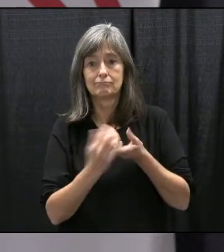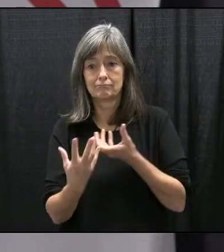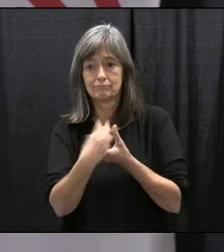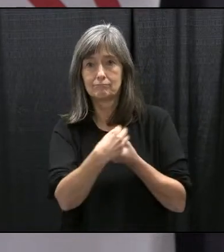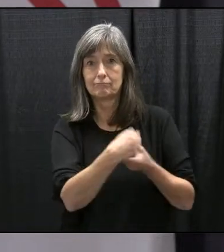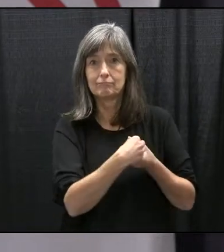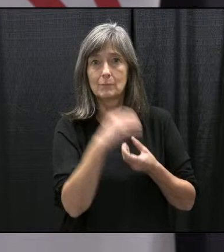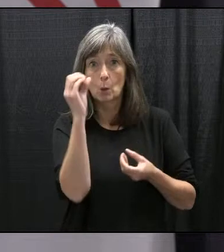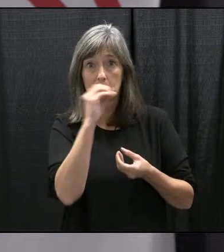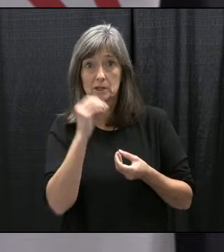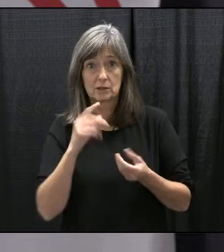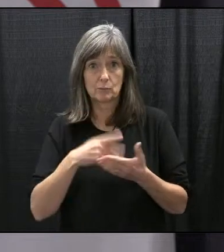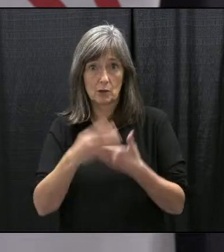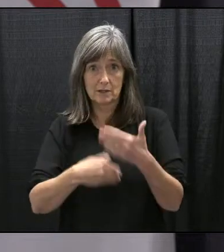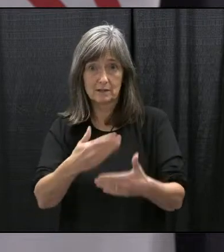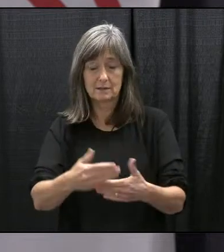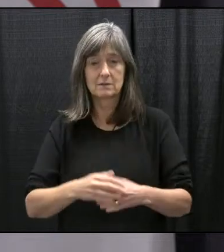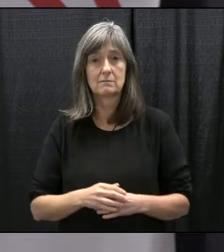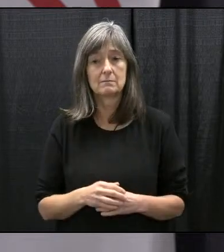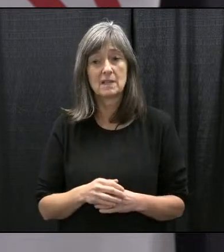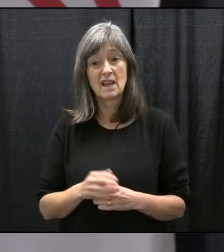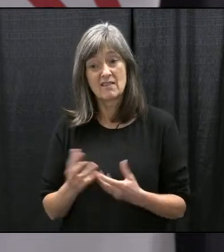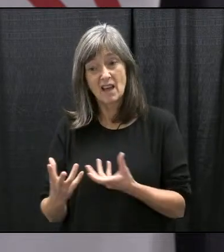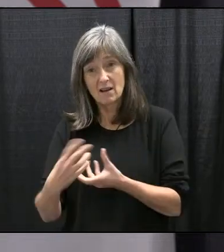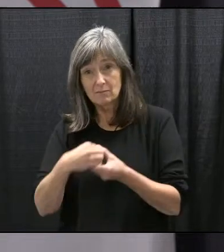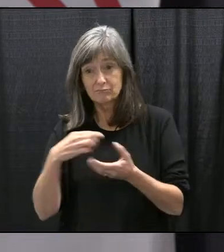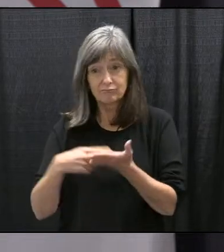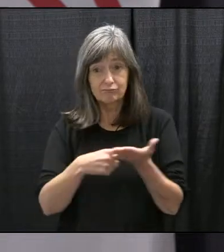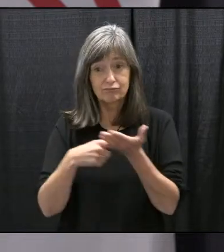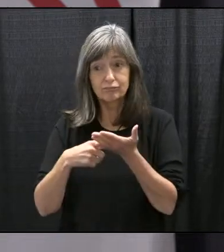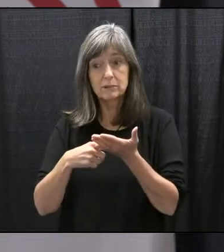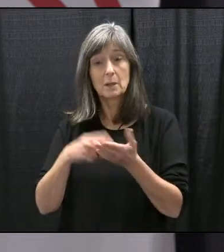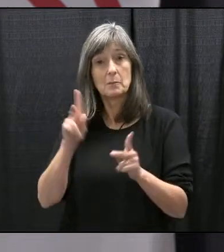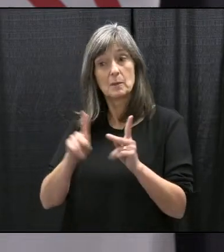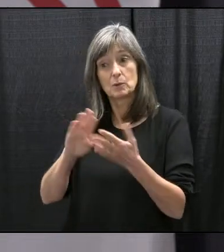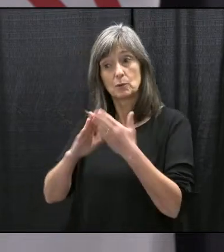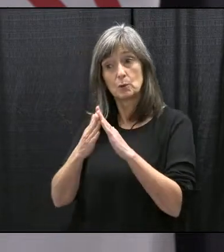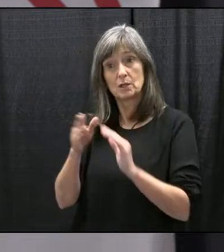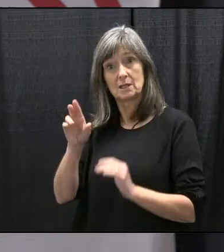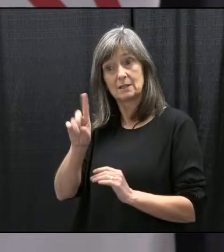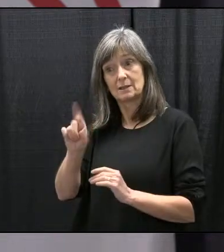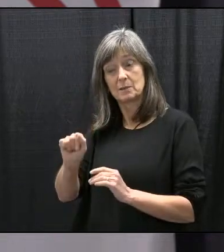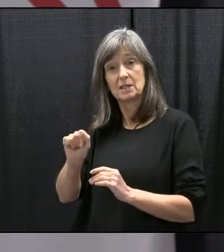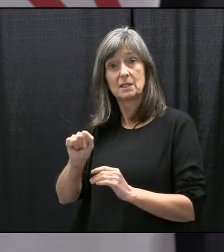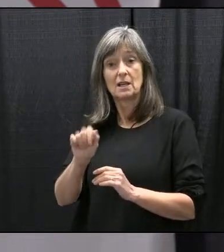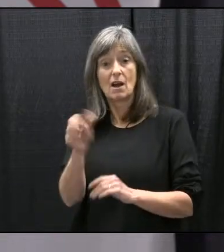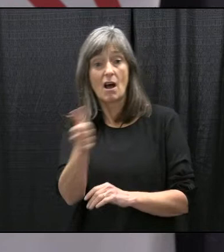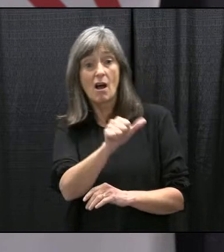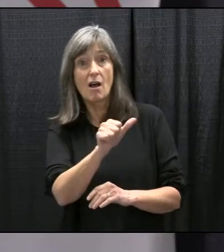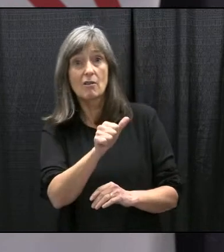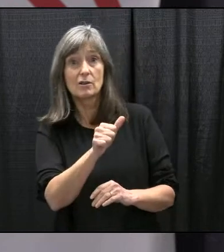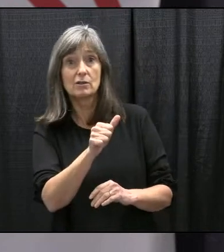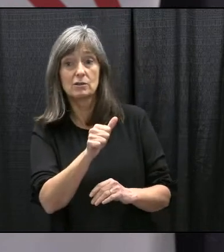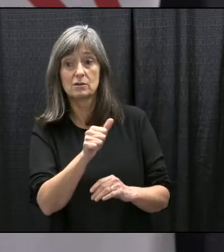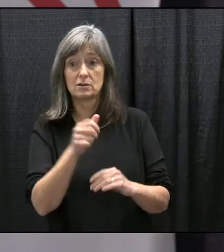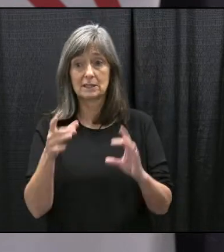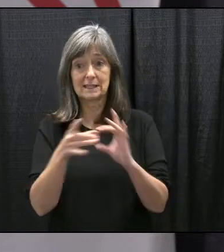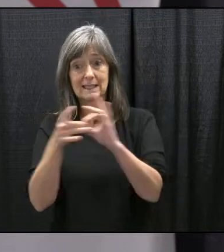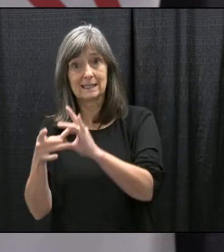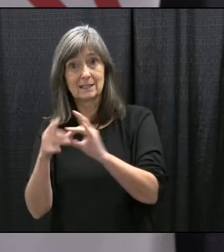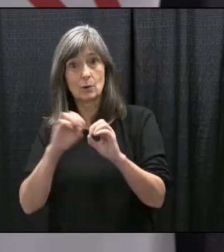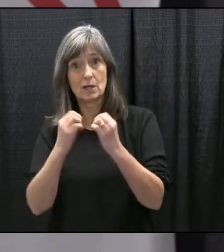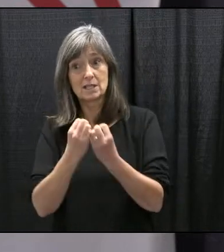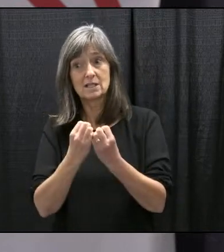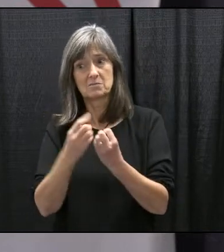process, we heard repeatedly and consistently from the community of persons with disabilities and key stakeholders that we need a made